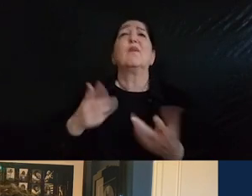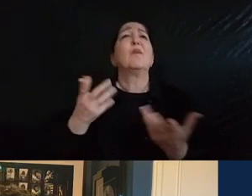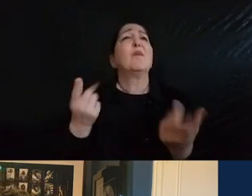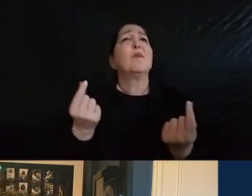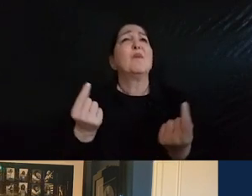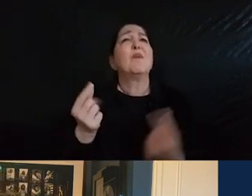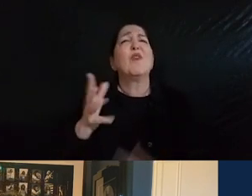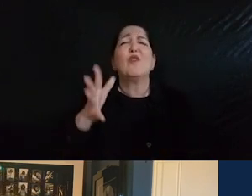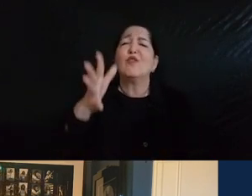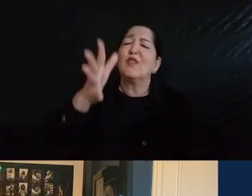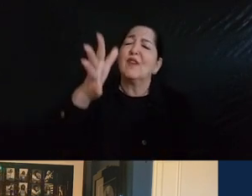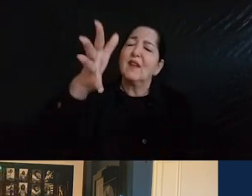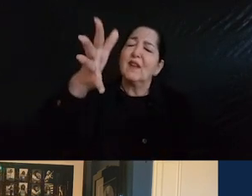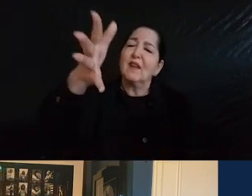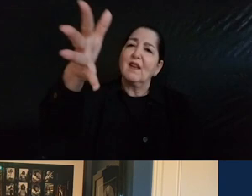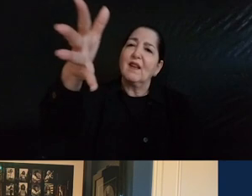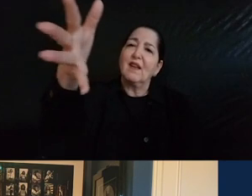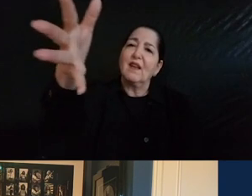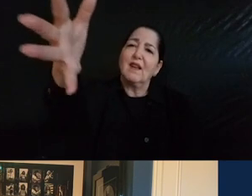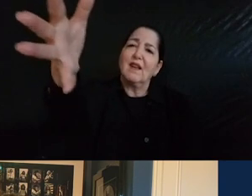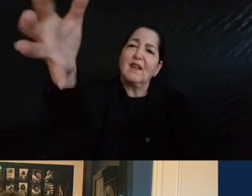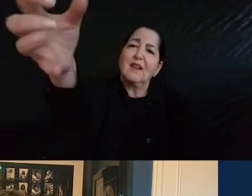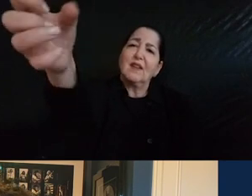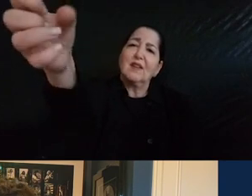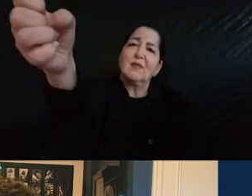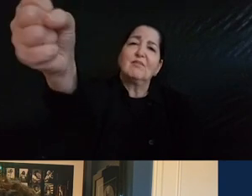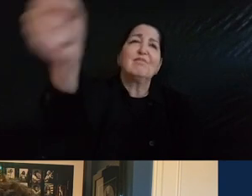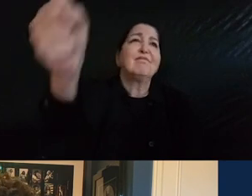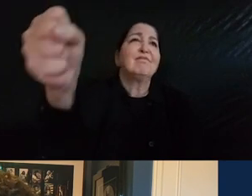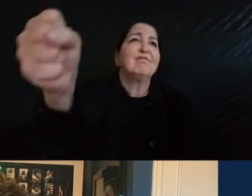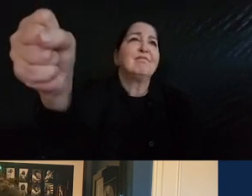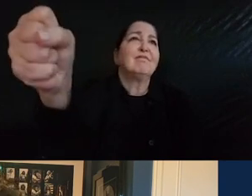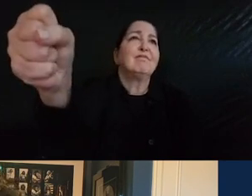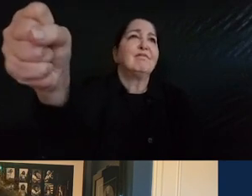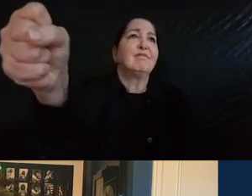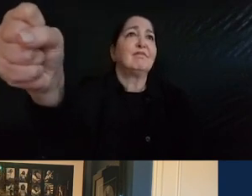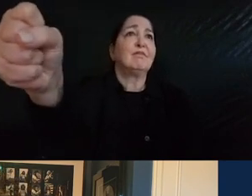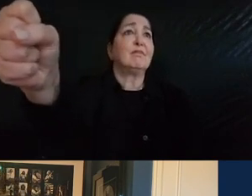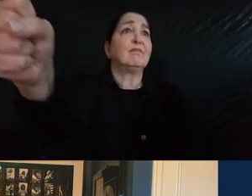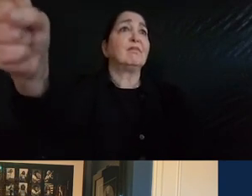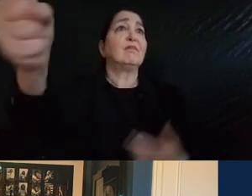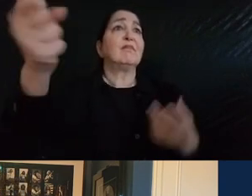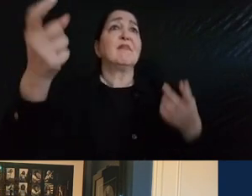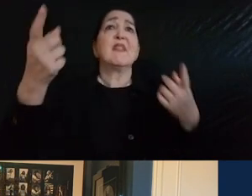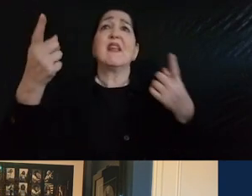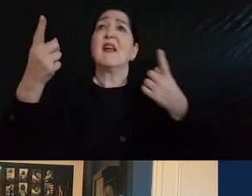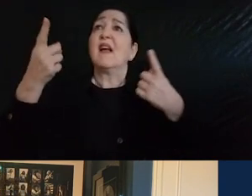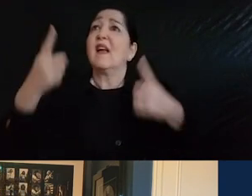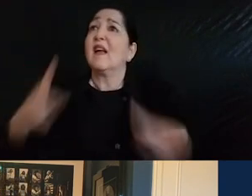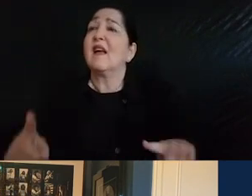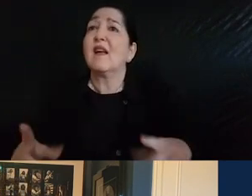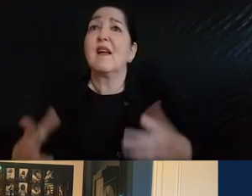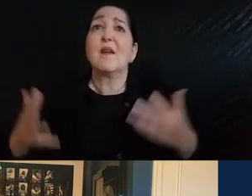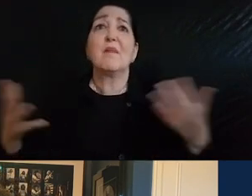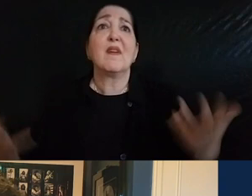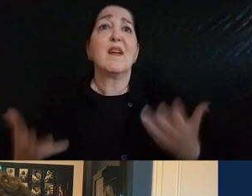reach out your hand. And oh,